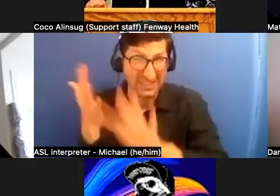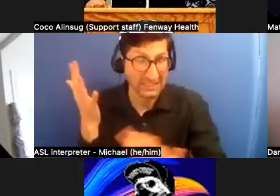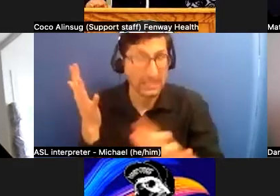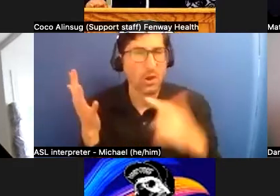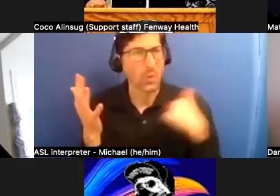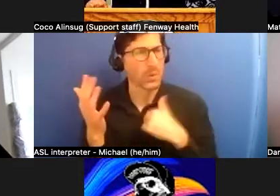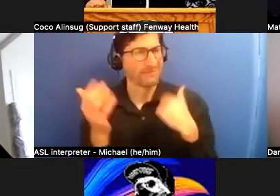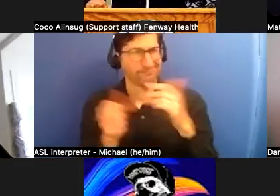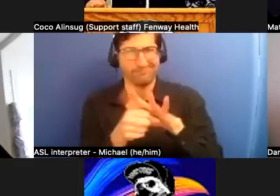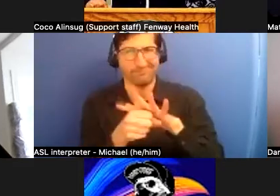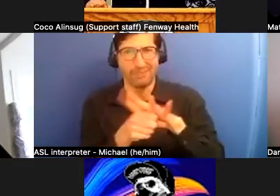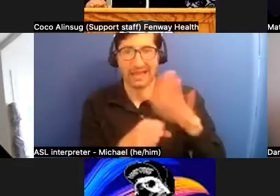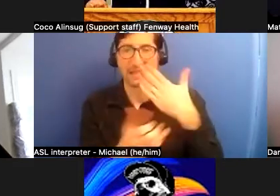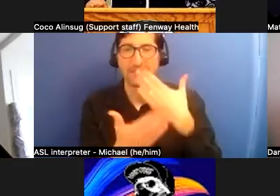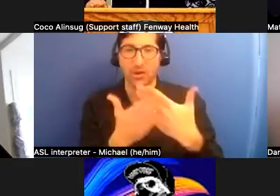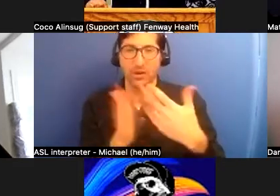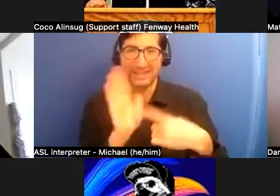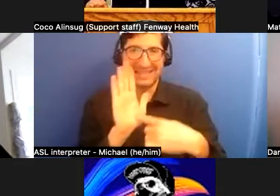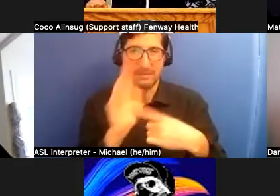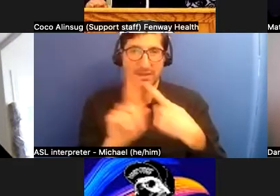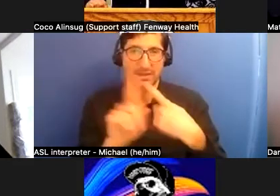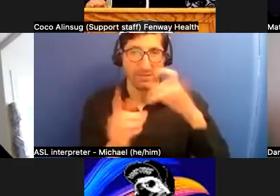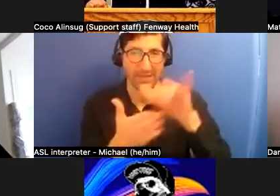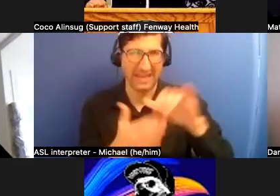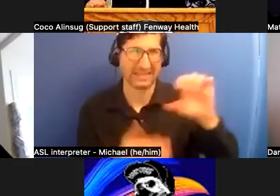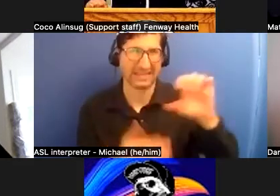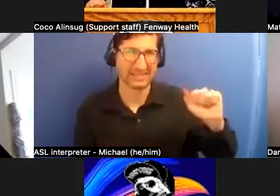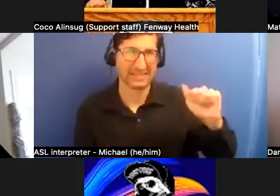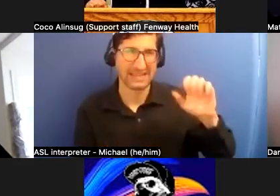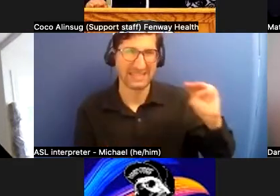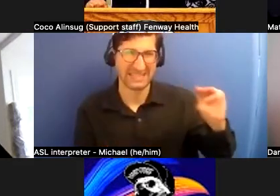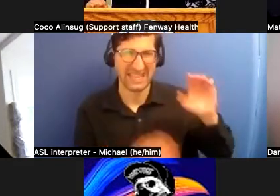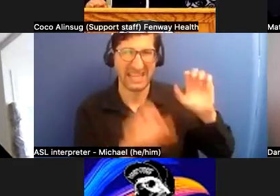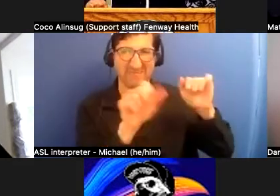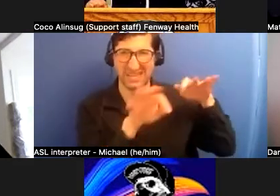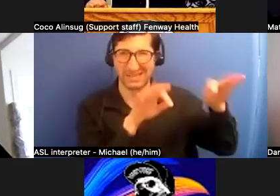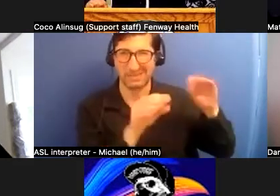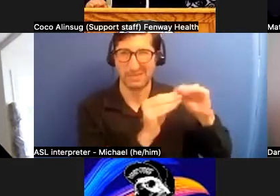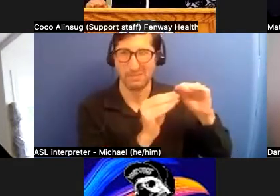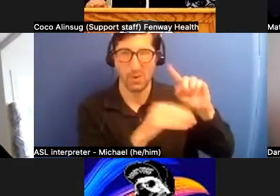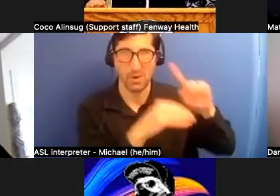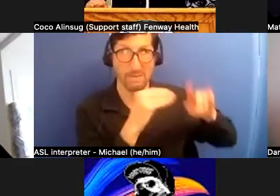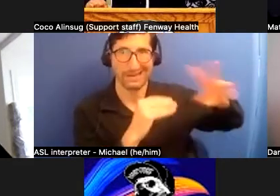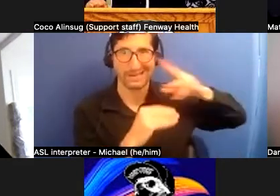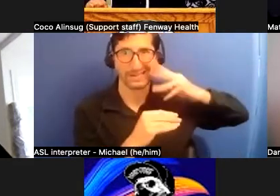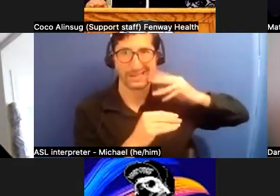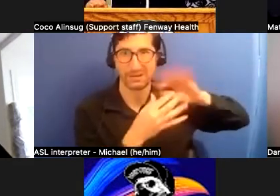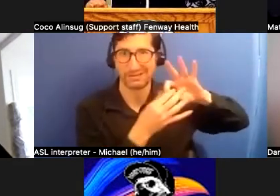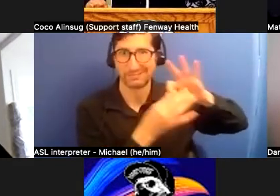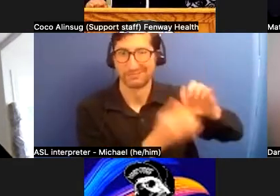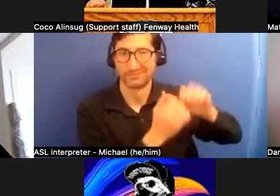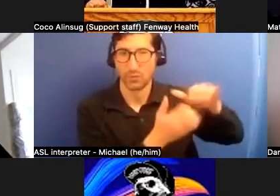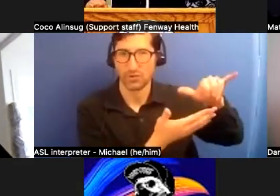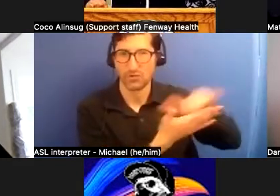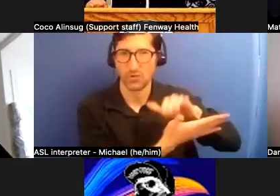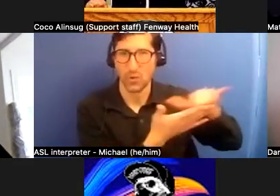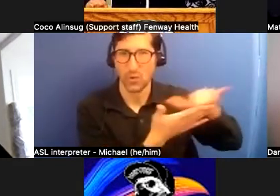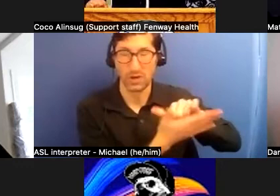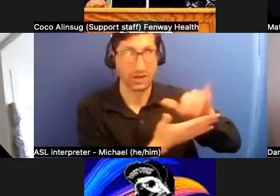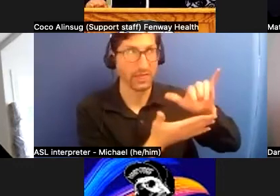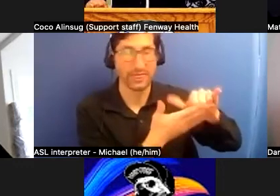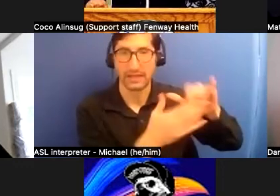this, and which Sam can speak to. What they're doing in New York is amazing, and it's